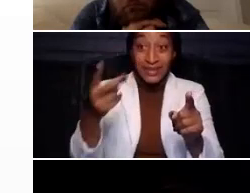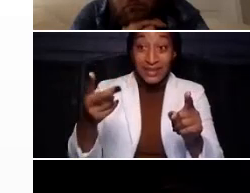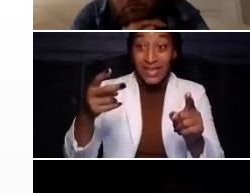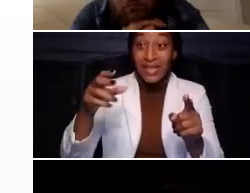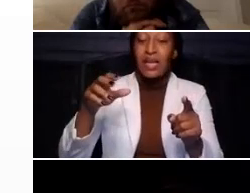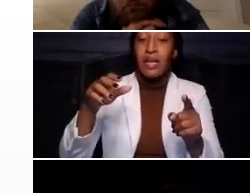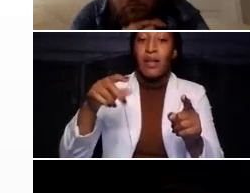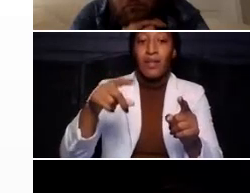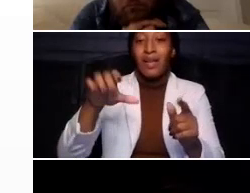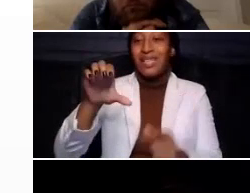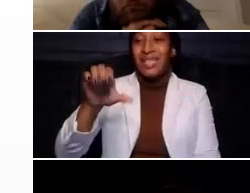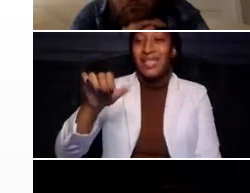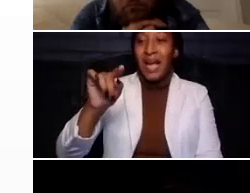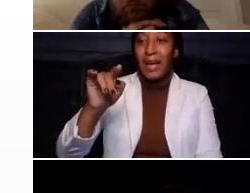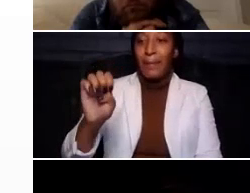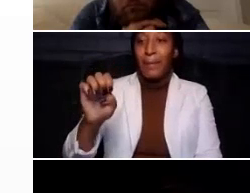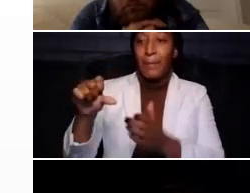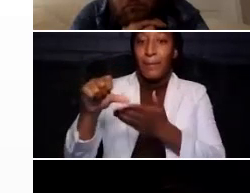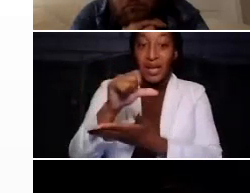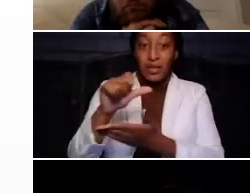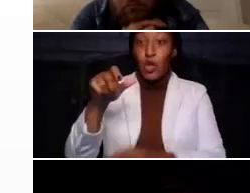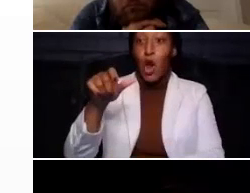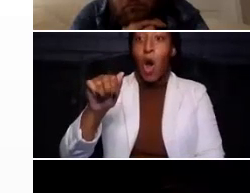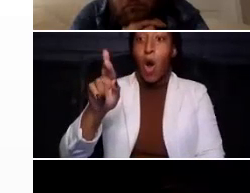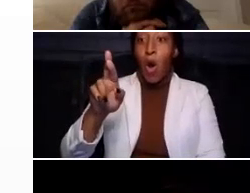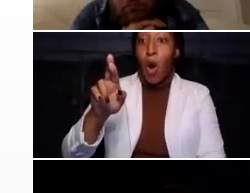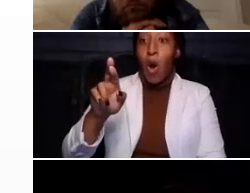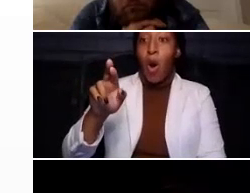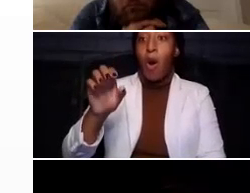here, Armstrong JS. They're